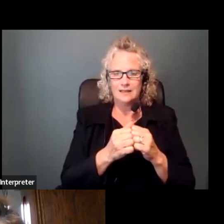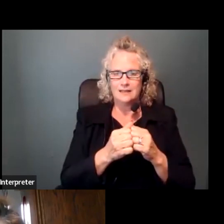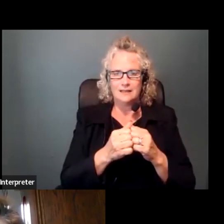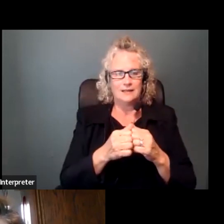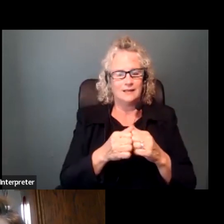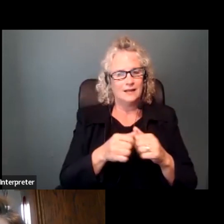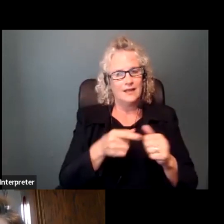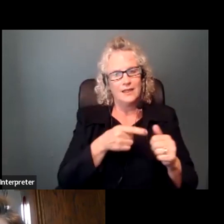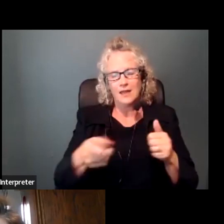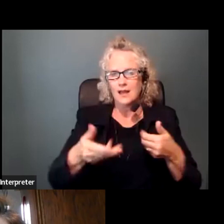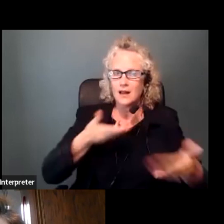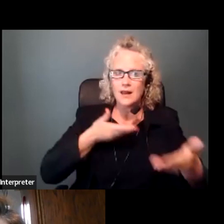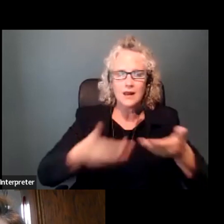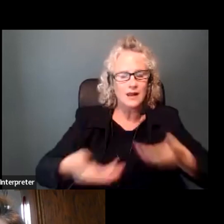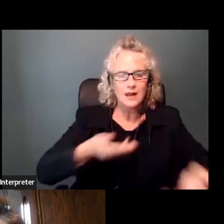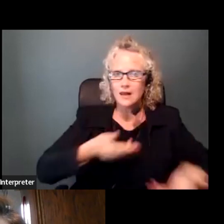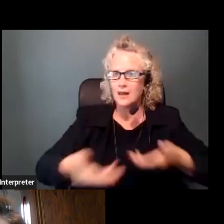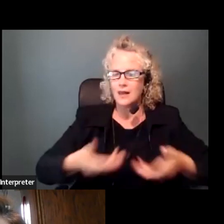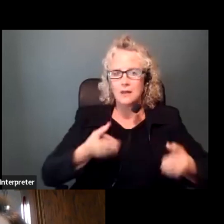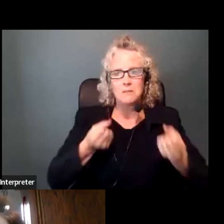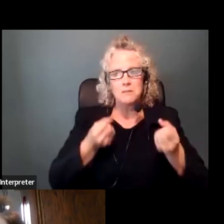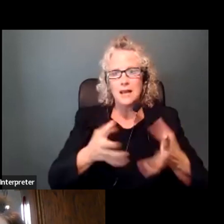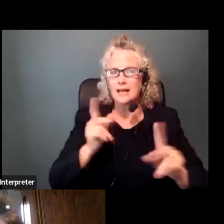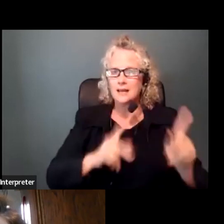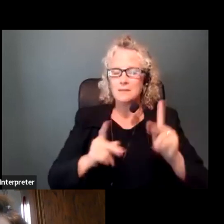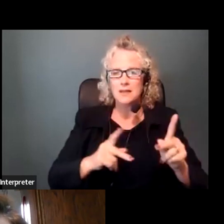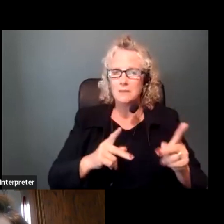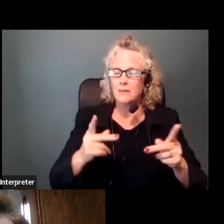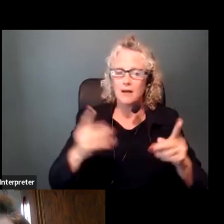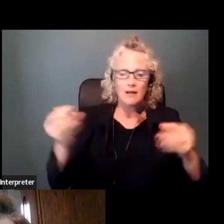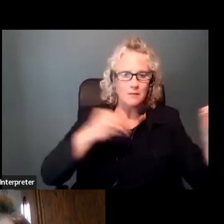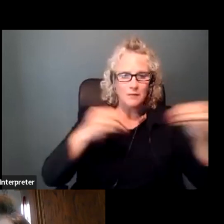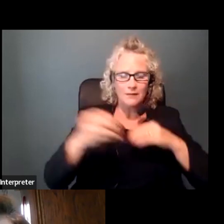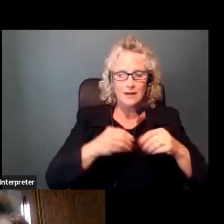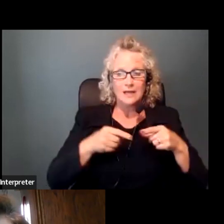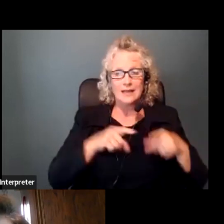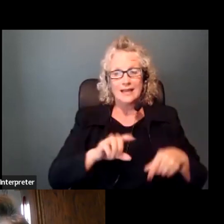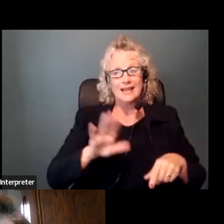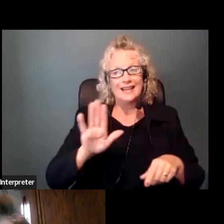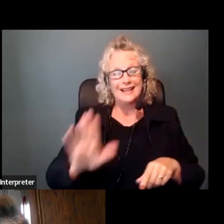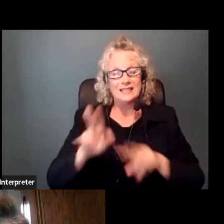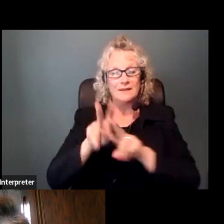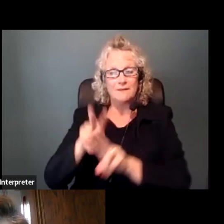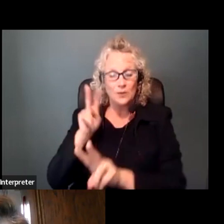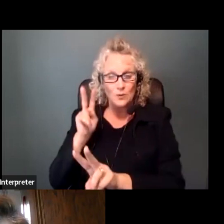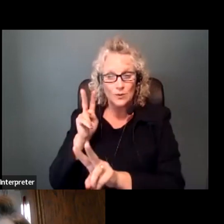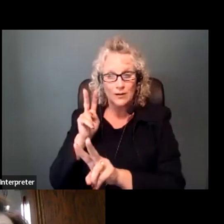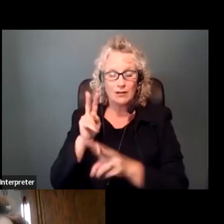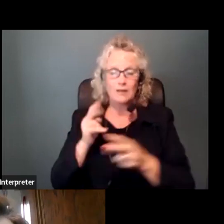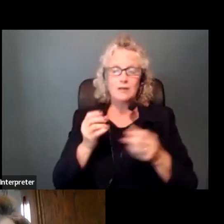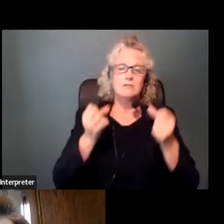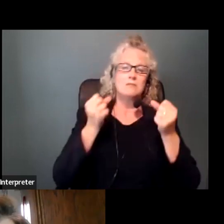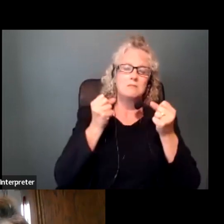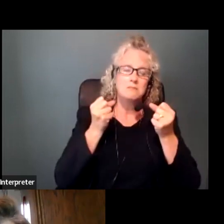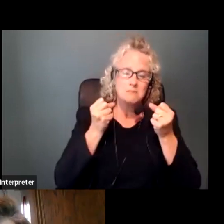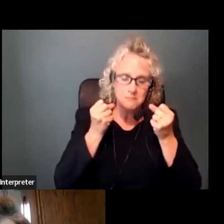people in. And at his funeral, so many people came up and shared the impact he made on their life.